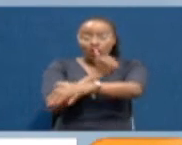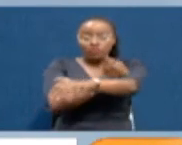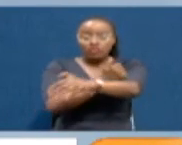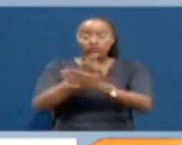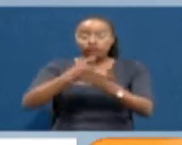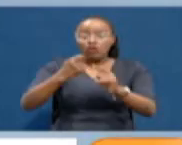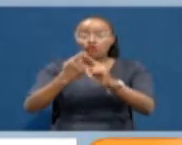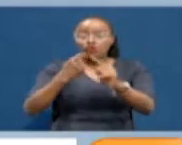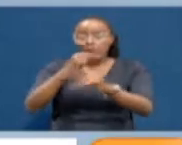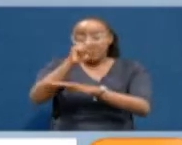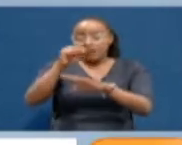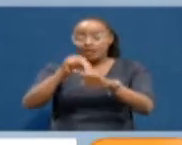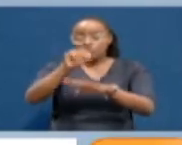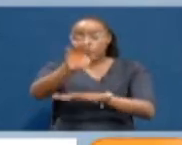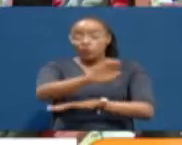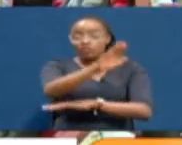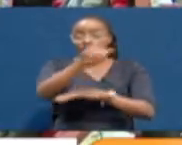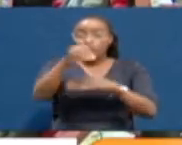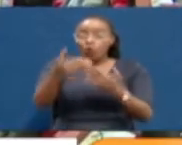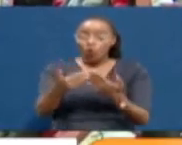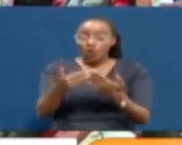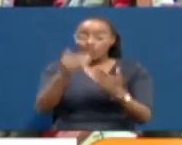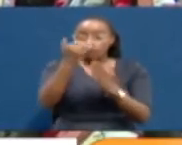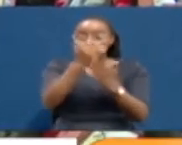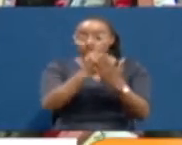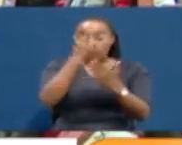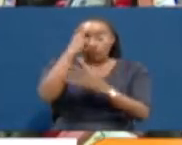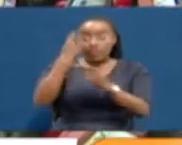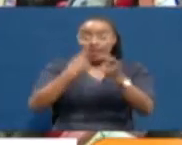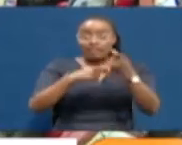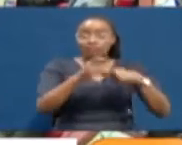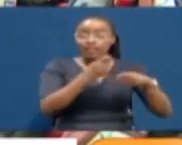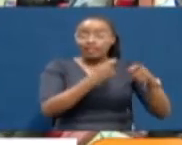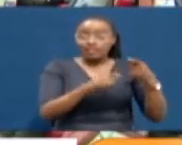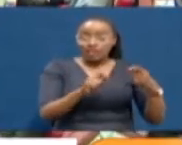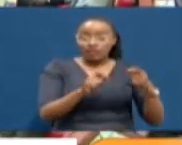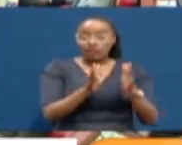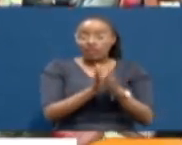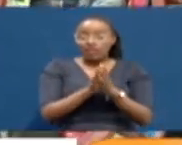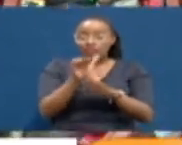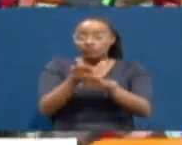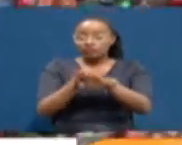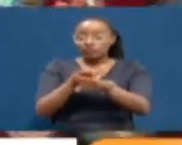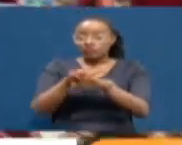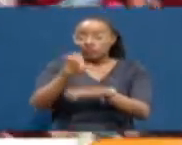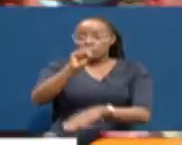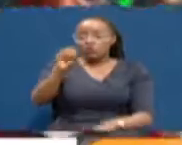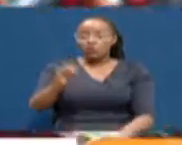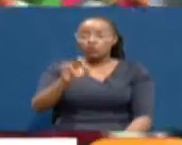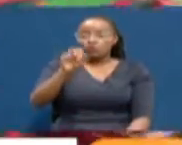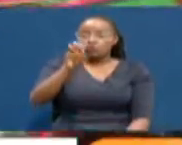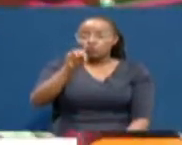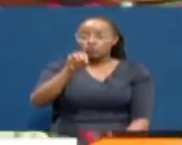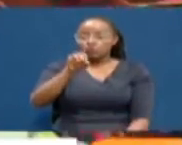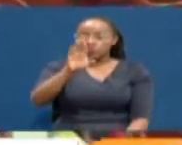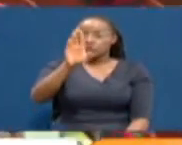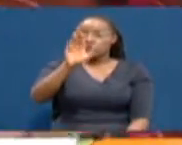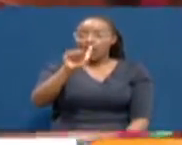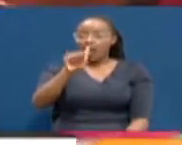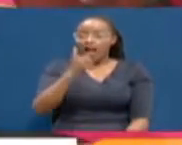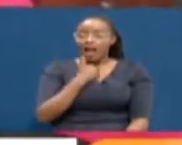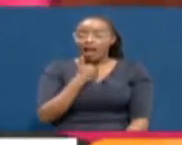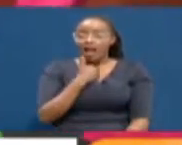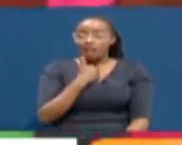from Parliament, nor the requisite list of expenditures. The delay of the Loiyangalani-Suswa transmission line resulted in this